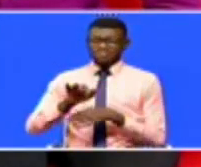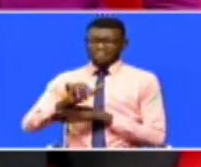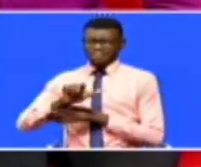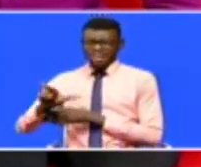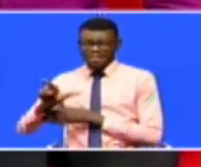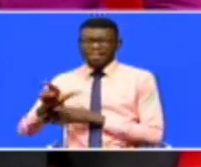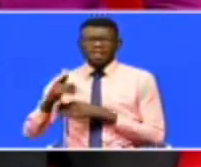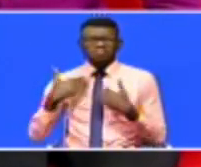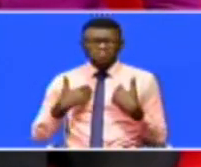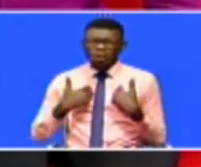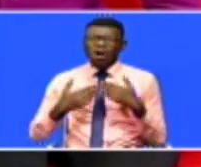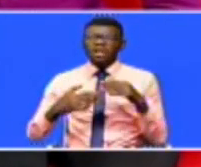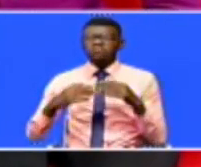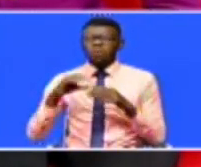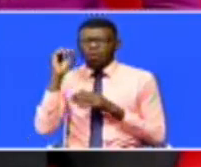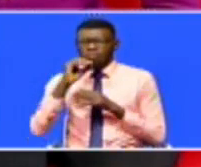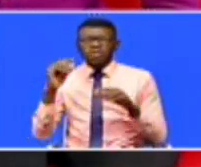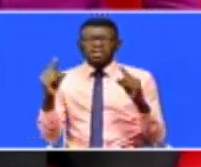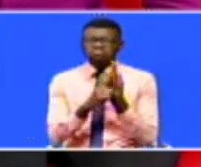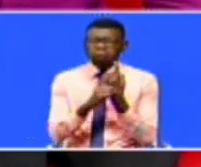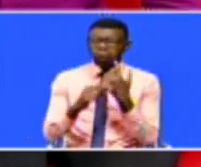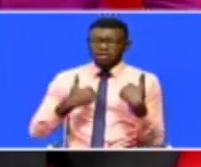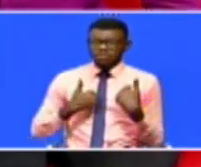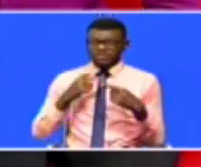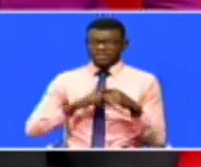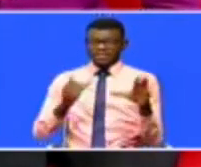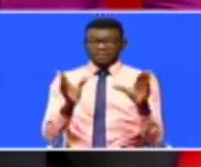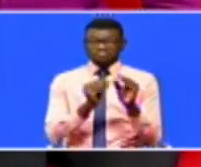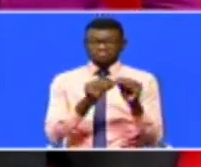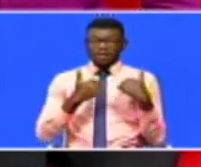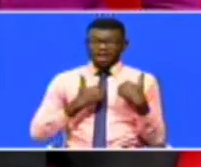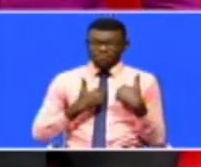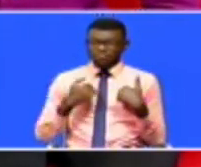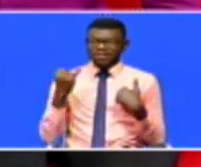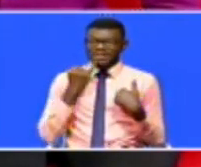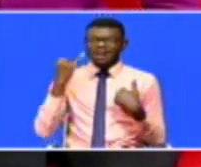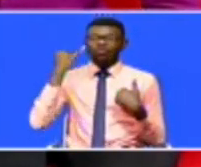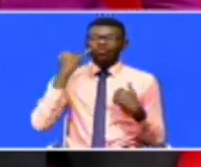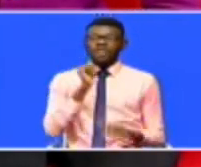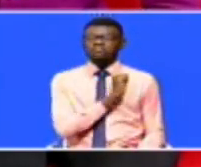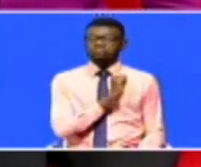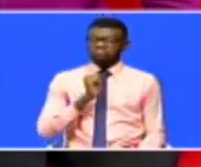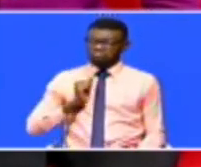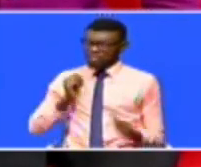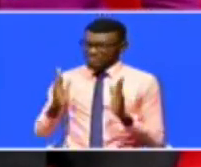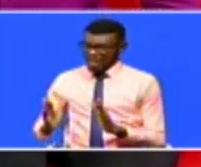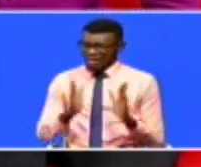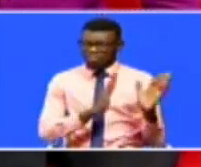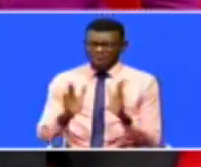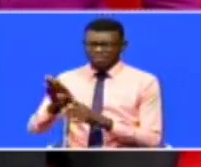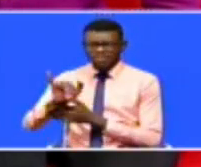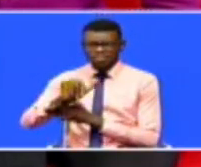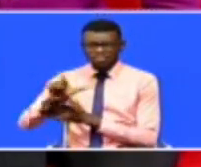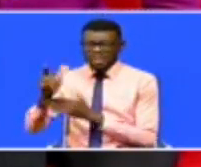opposing views came face to face during a stakeholders meeting convened by Nakuru Senator Susan Kihika. The bill that